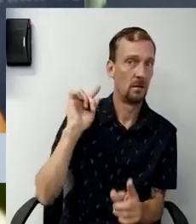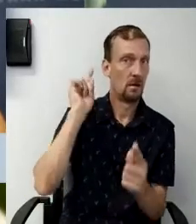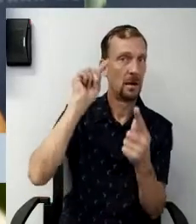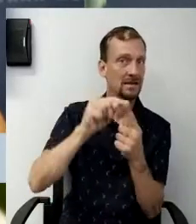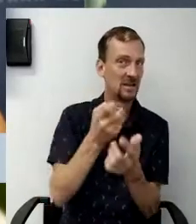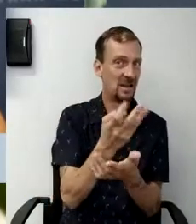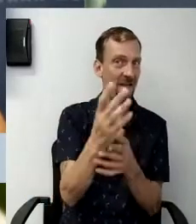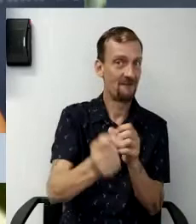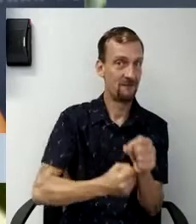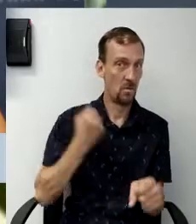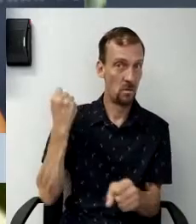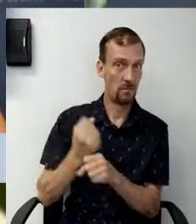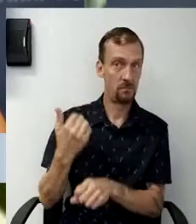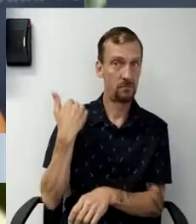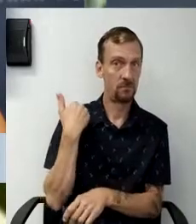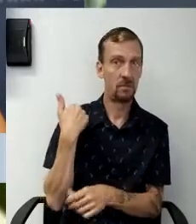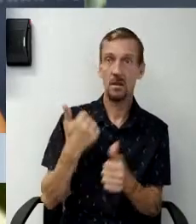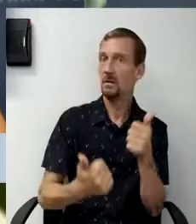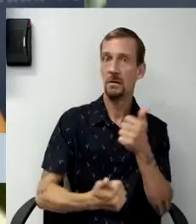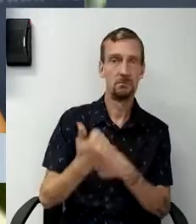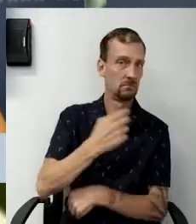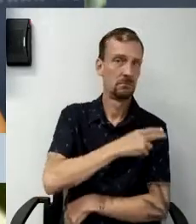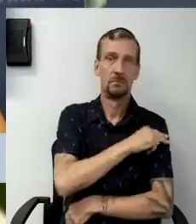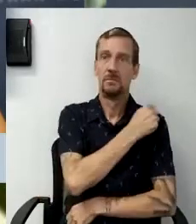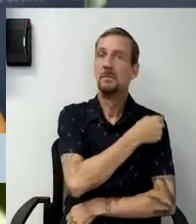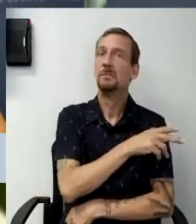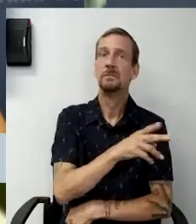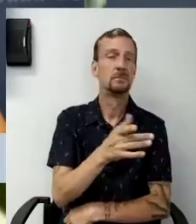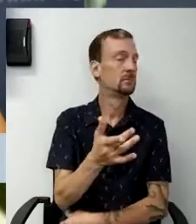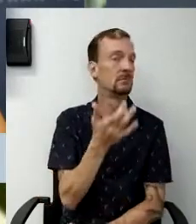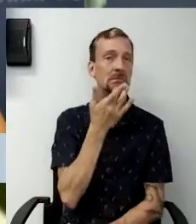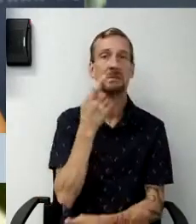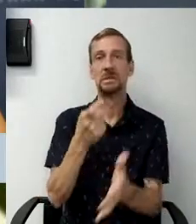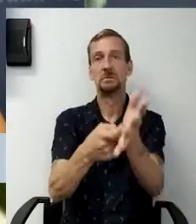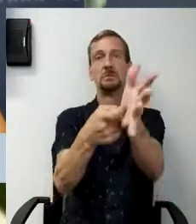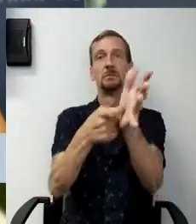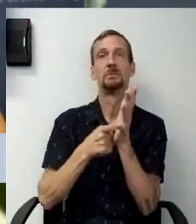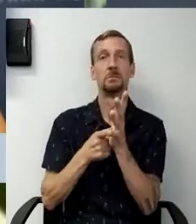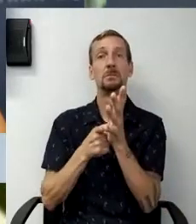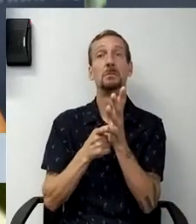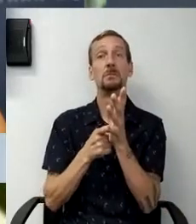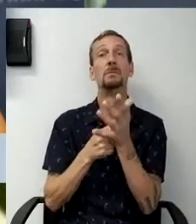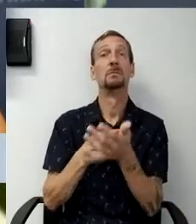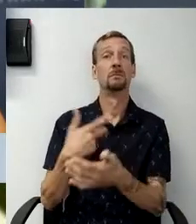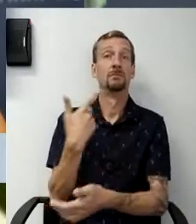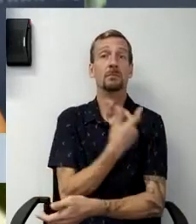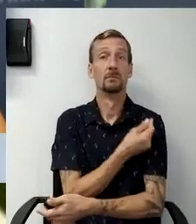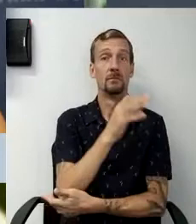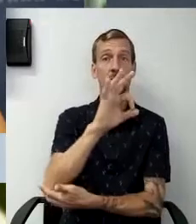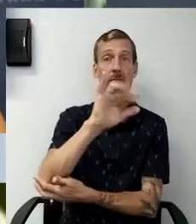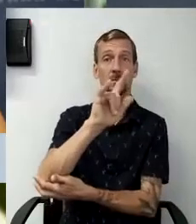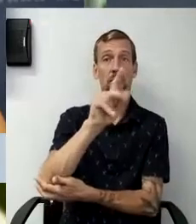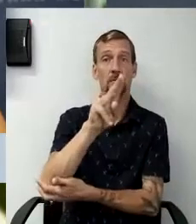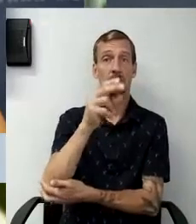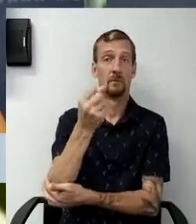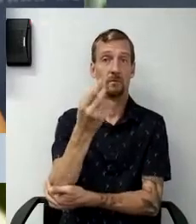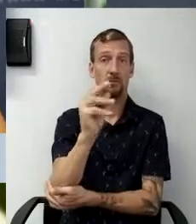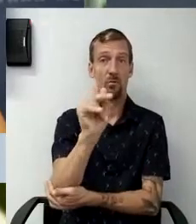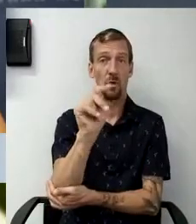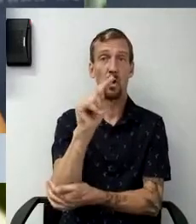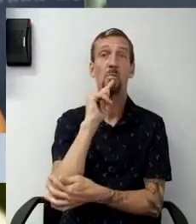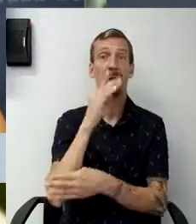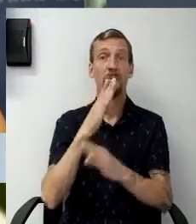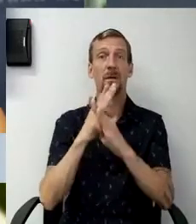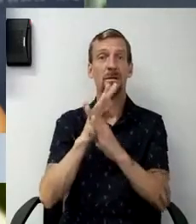few years ago, most hospitals across the country moved to a mandatory vaccination. And it's to protect